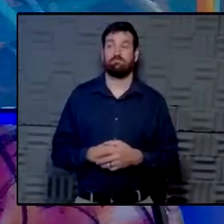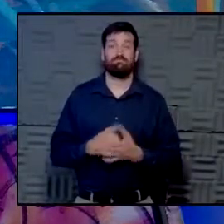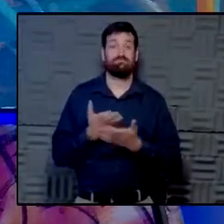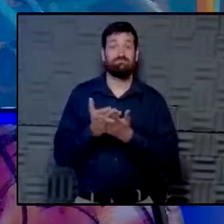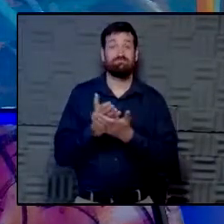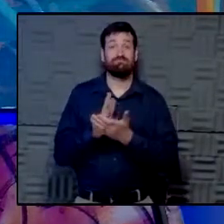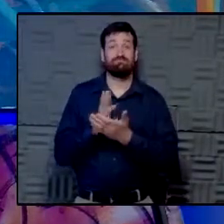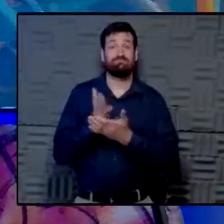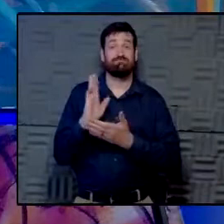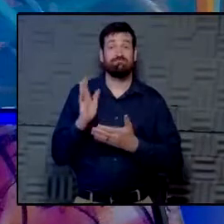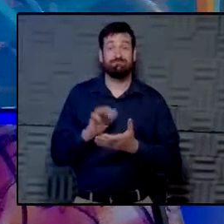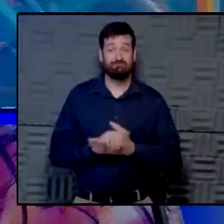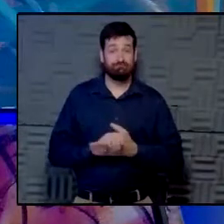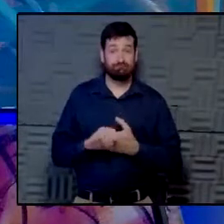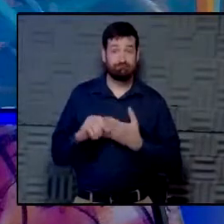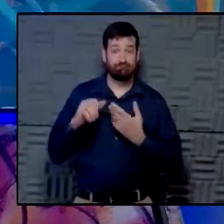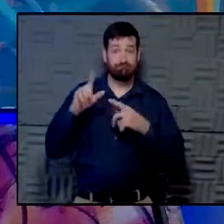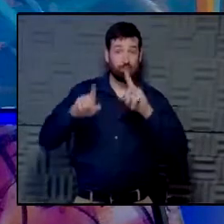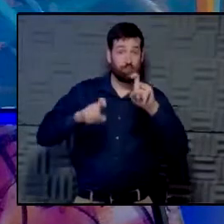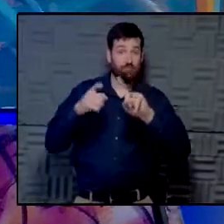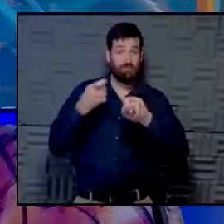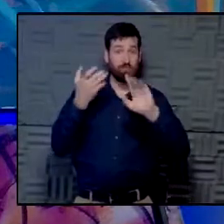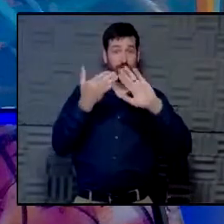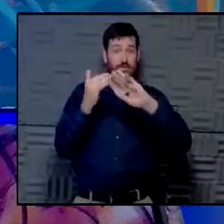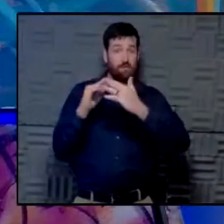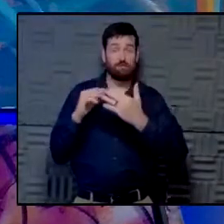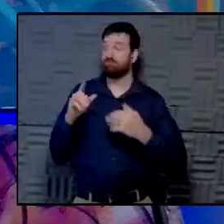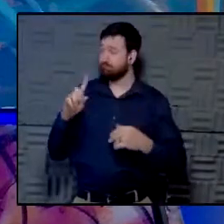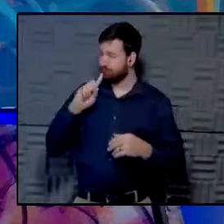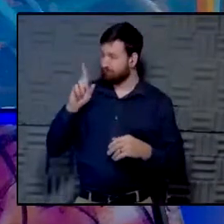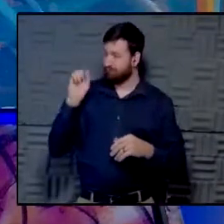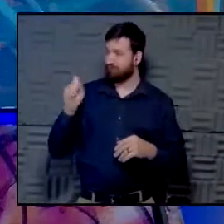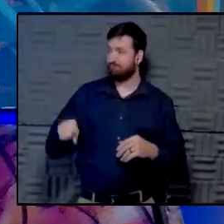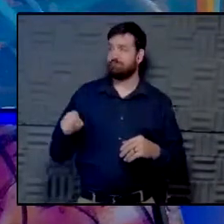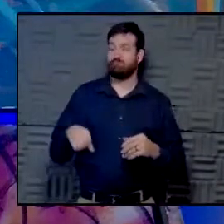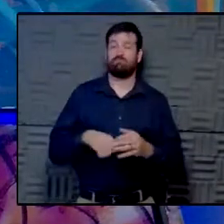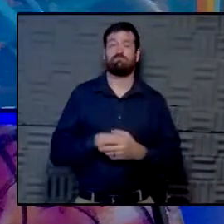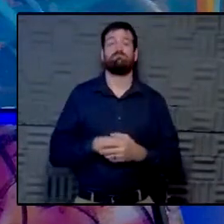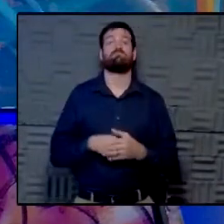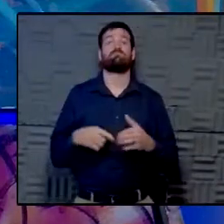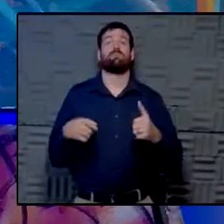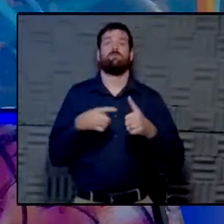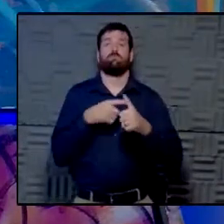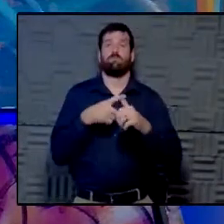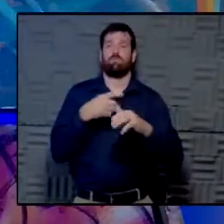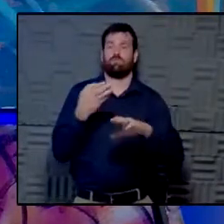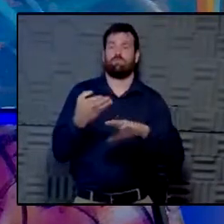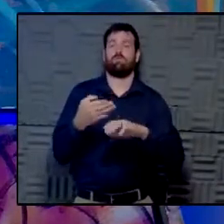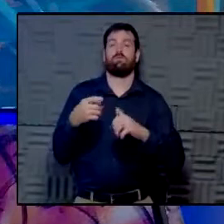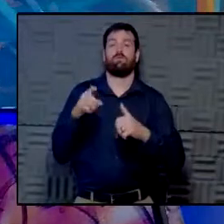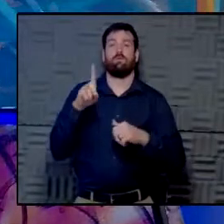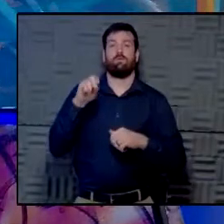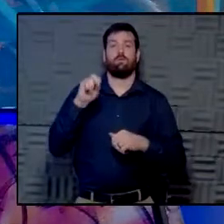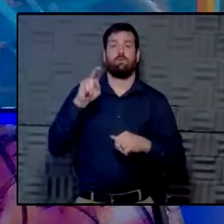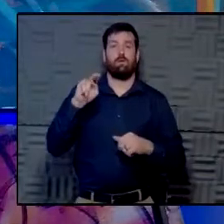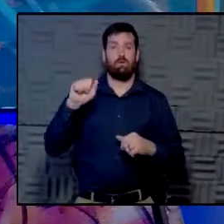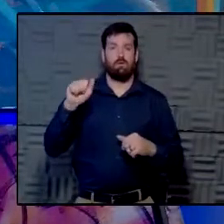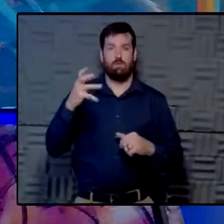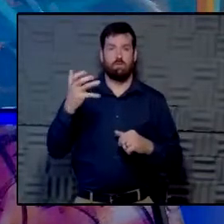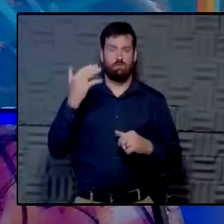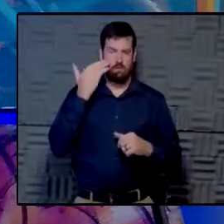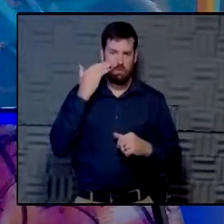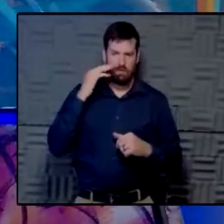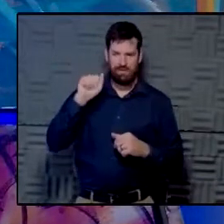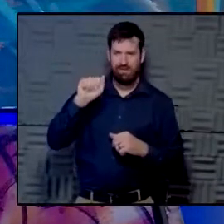All right. So, should we go to questions from the community? Yeah, we know sure that can. Before we lot. start with the written ones, Donna wants to know, is